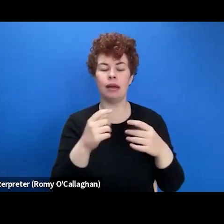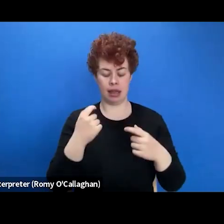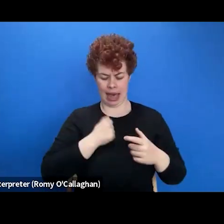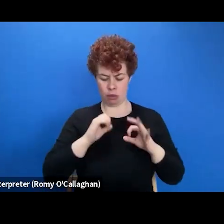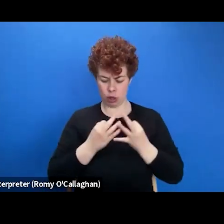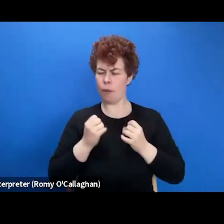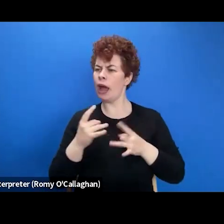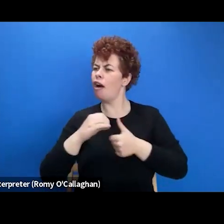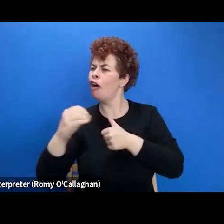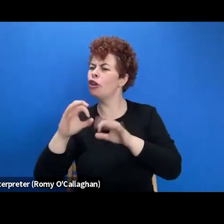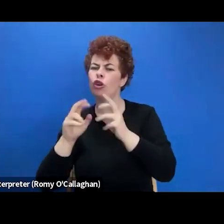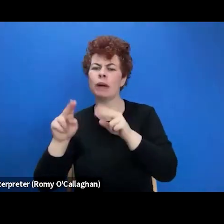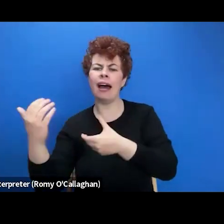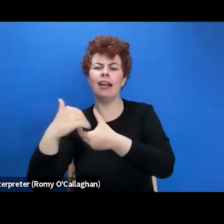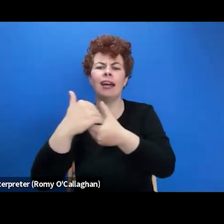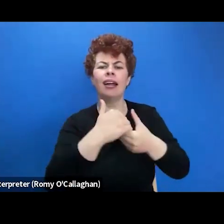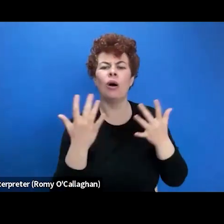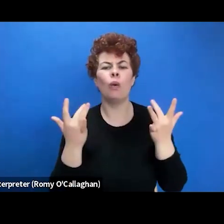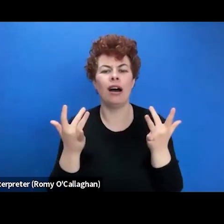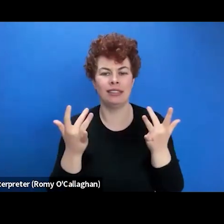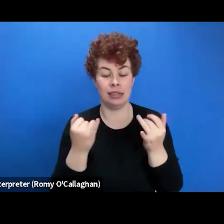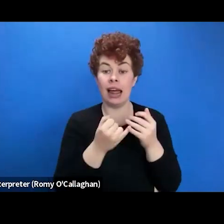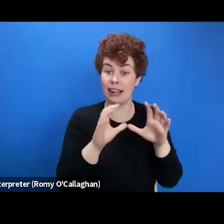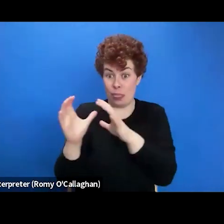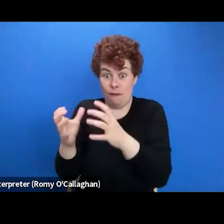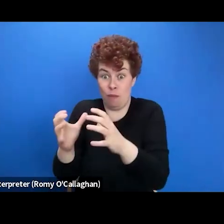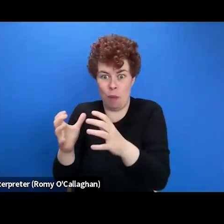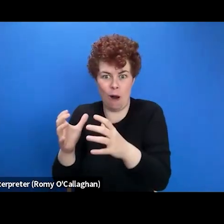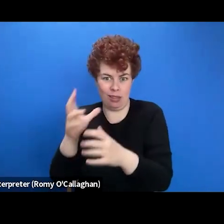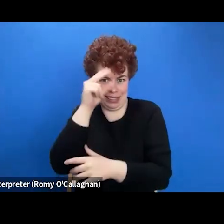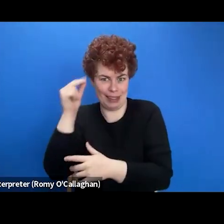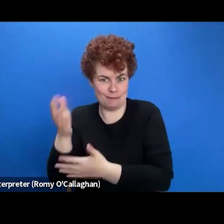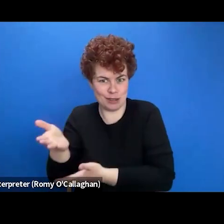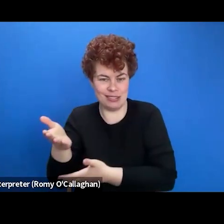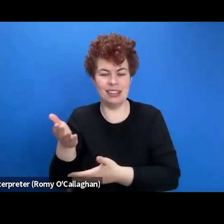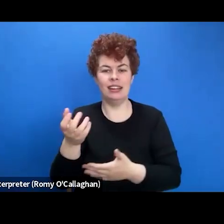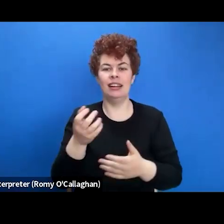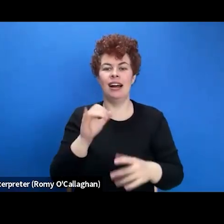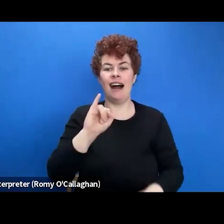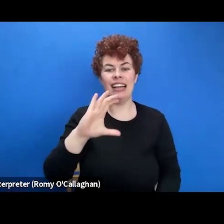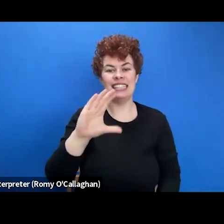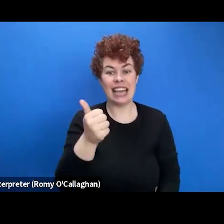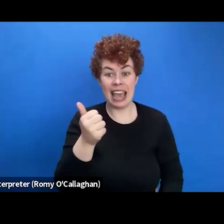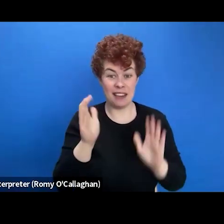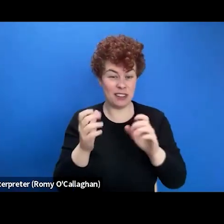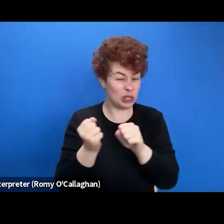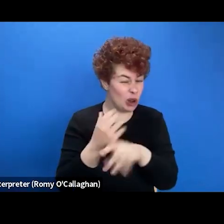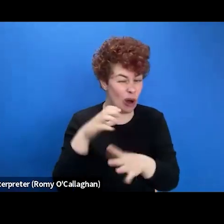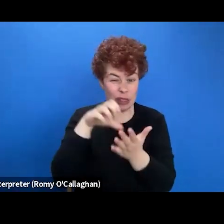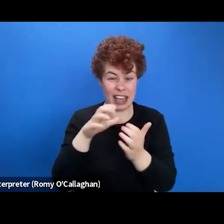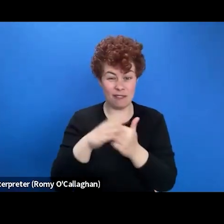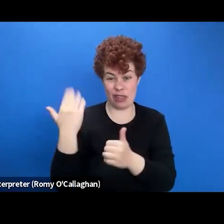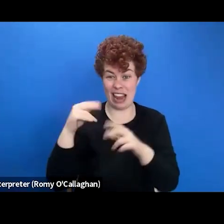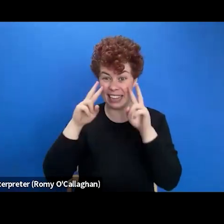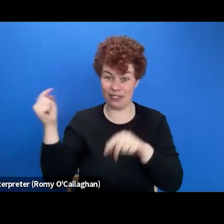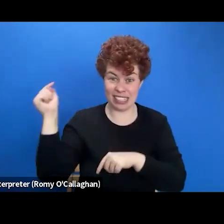and get involved in, like the football community. The ICA did all the cakes for the last visit of